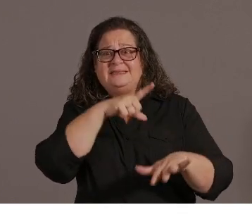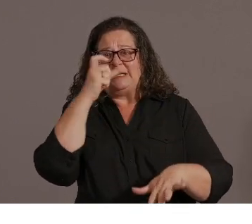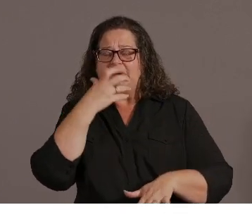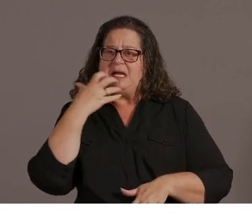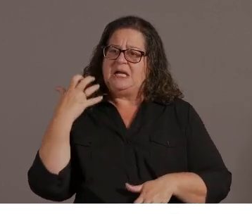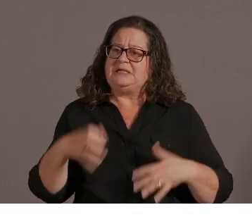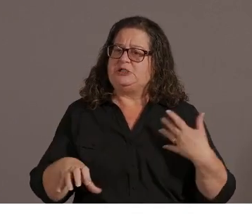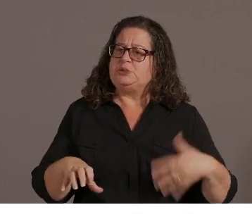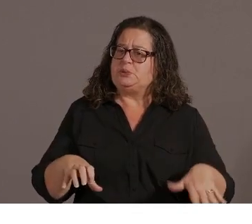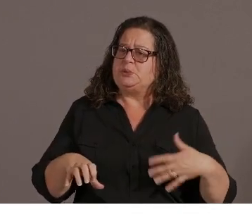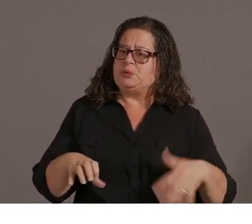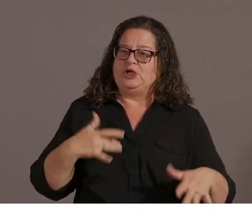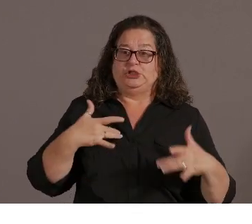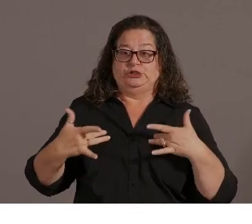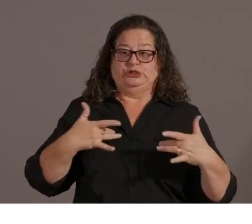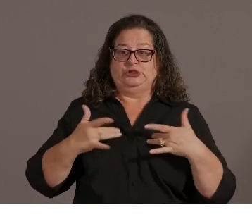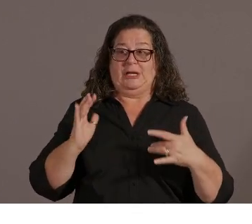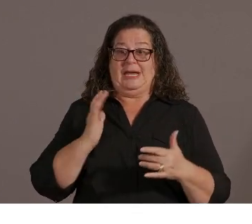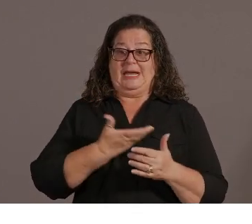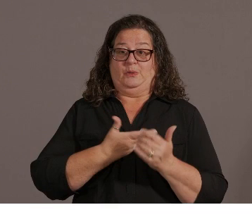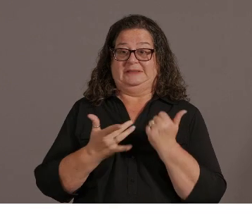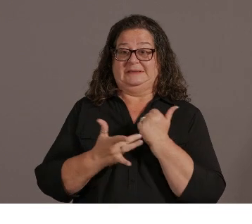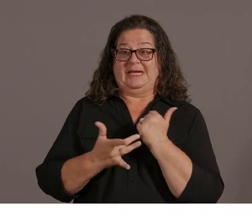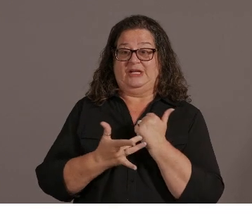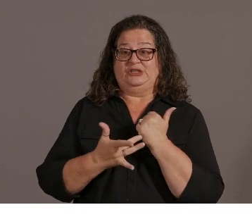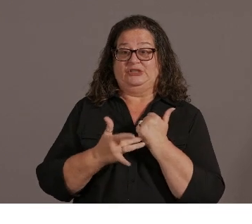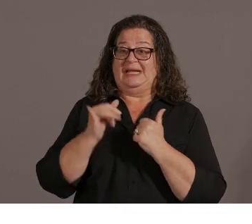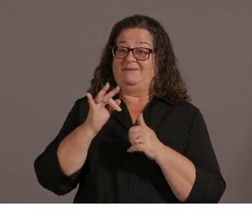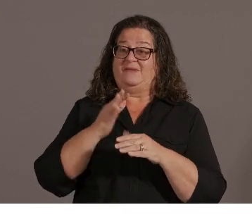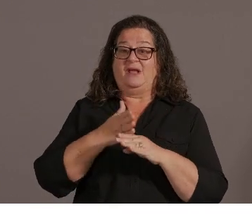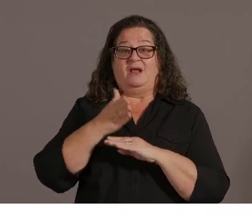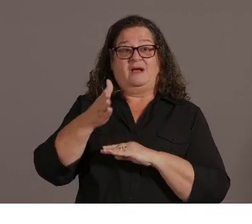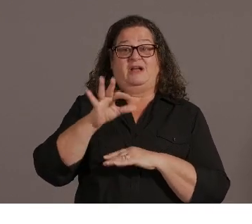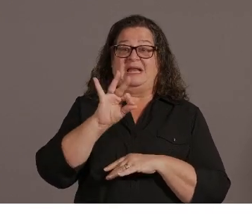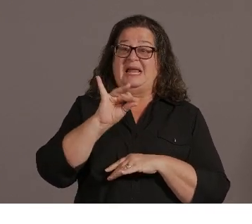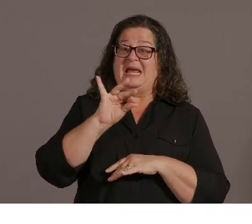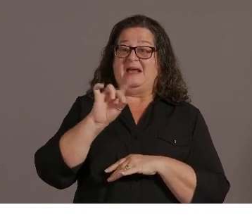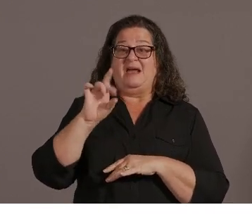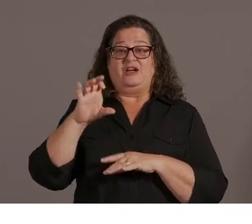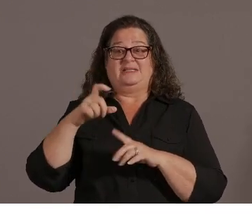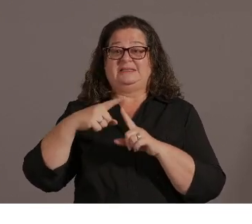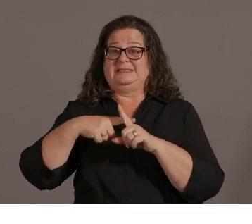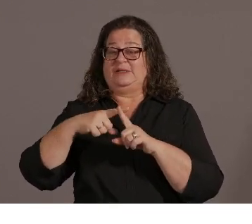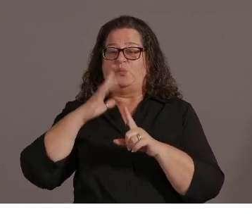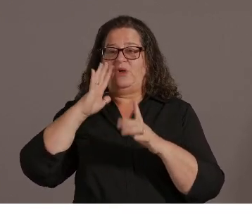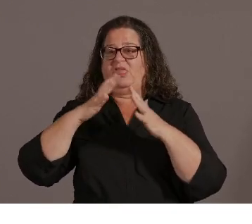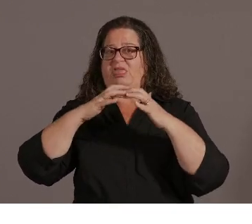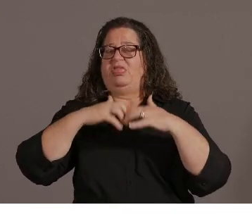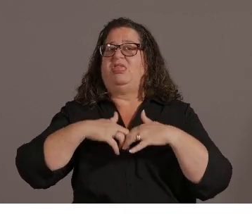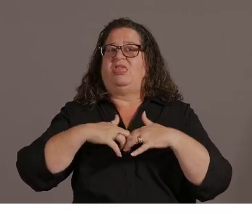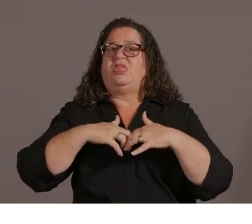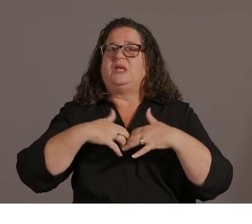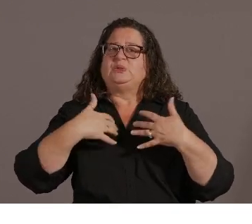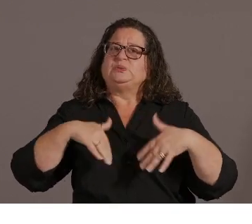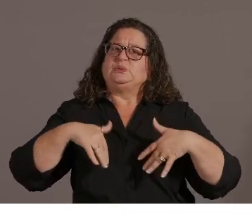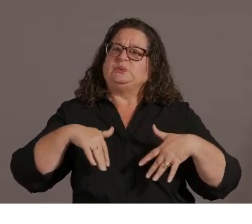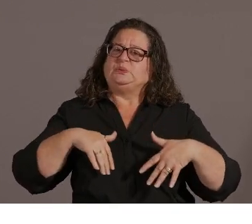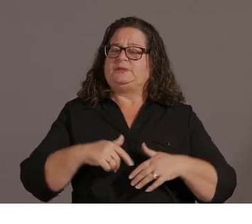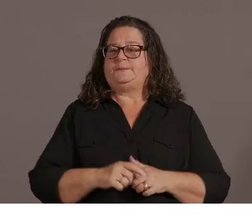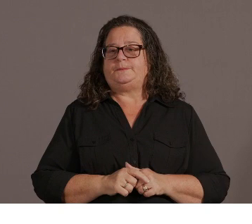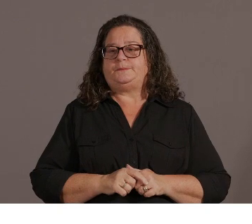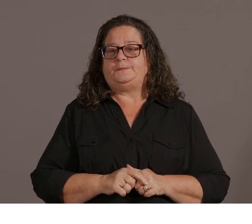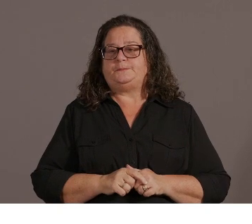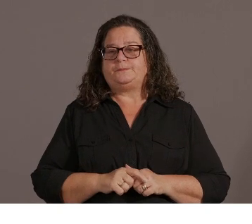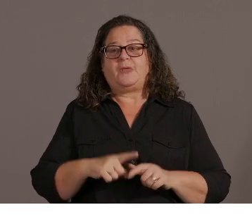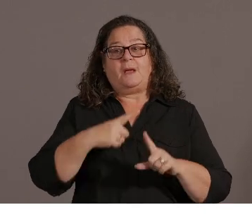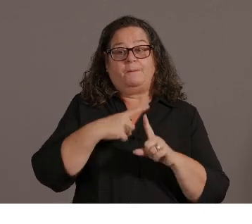our technology, as it gets over 90 and 100 degrees, will not work as well or at all. And we want to make sure that we are keeping our patients